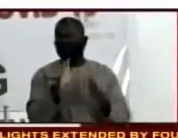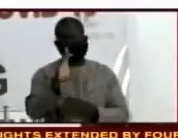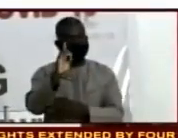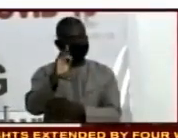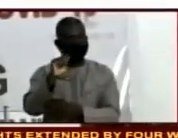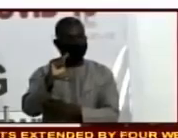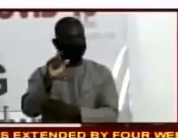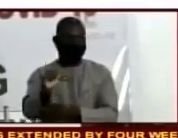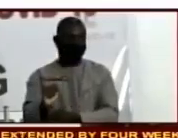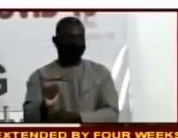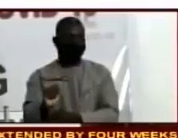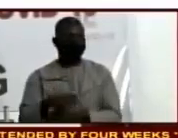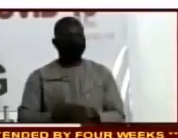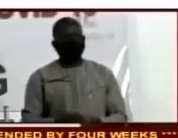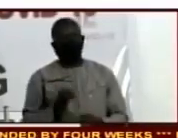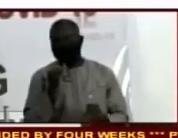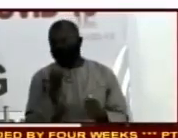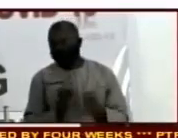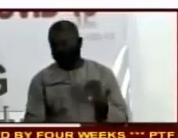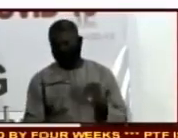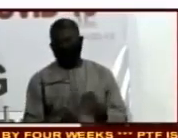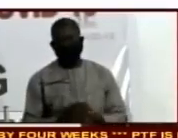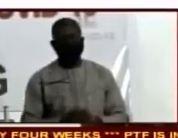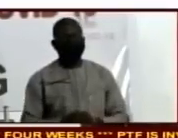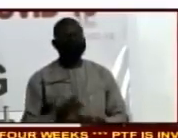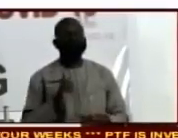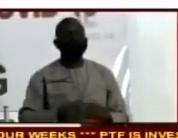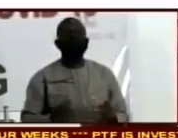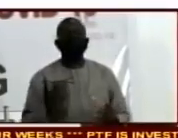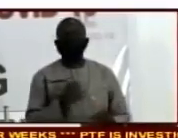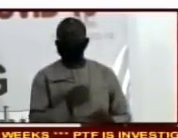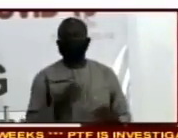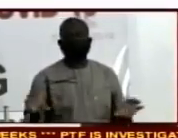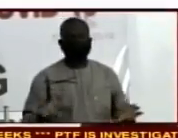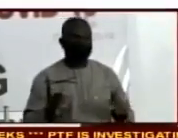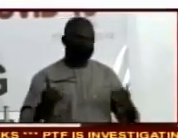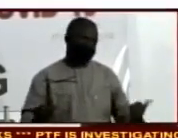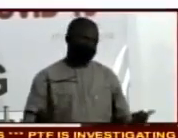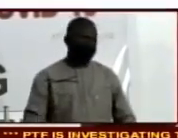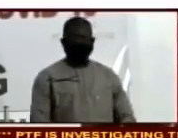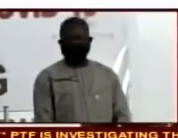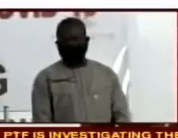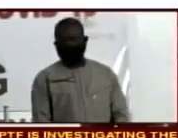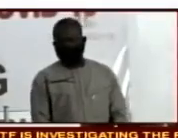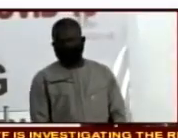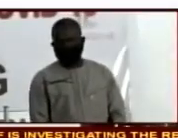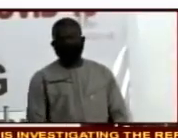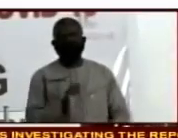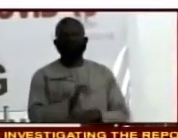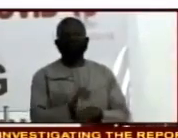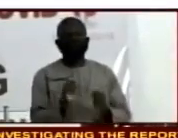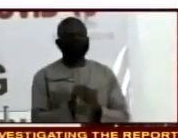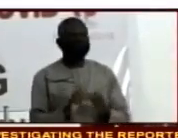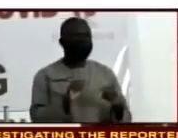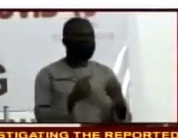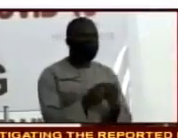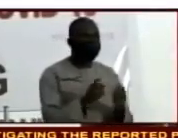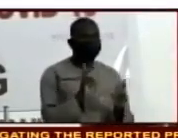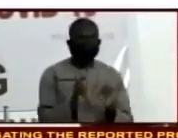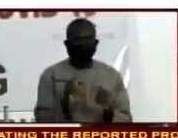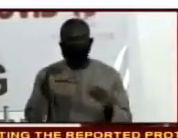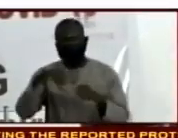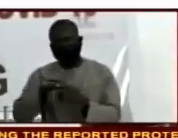systems. And finally, what are we now doing? We're working with a group of modelers from around the country,